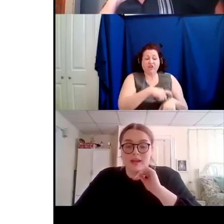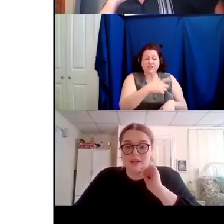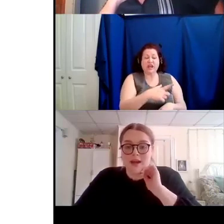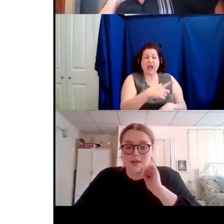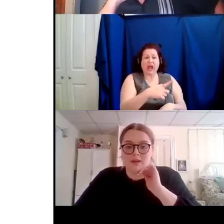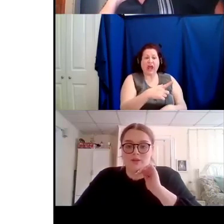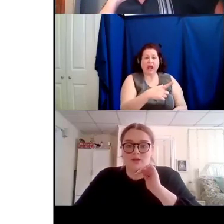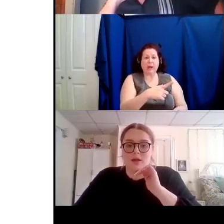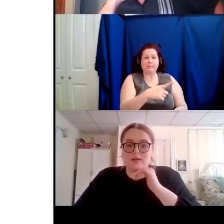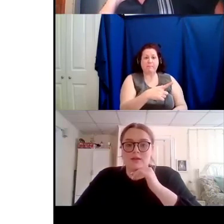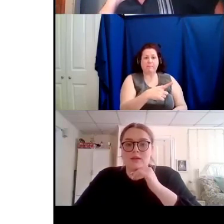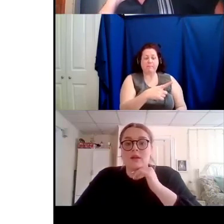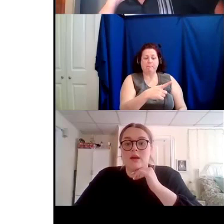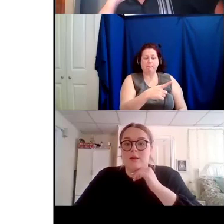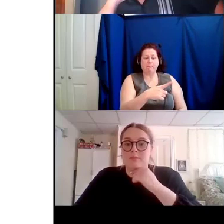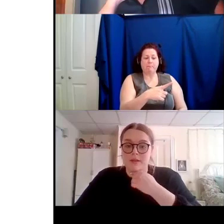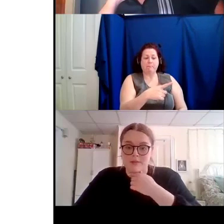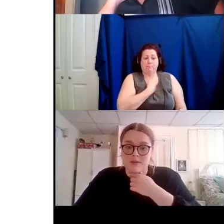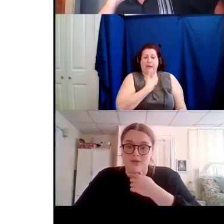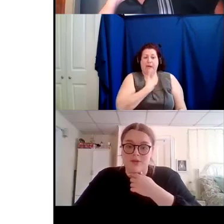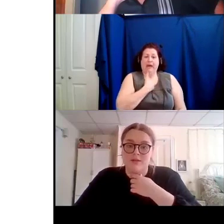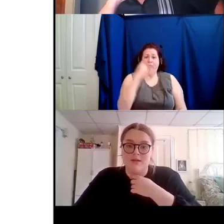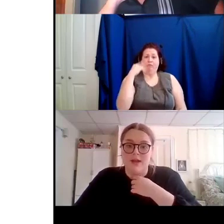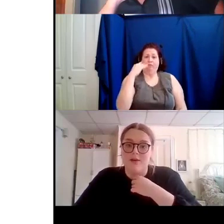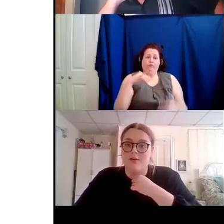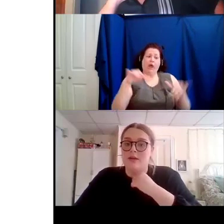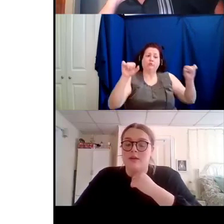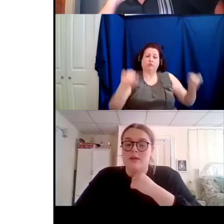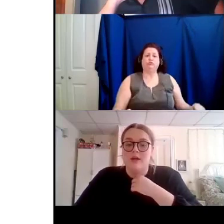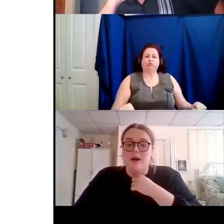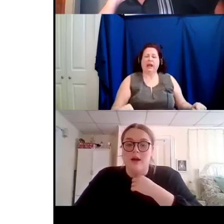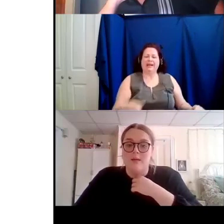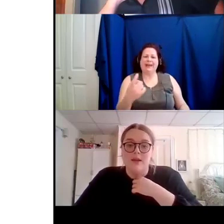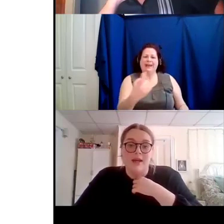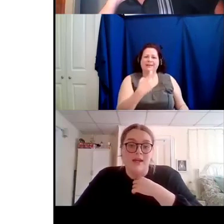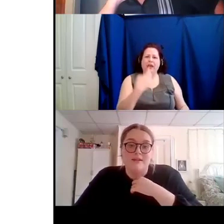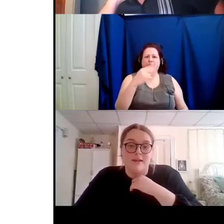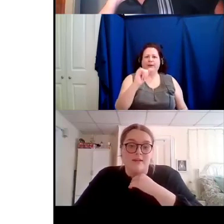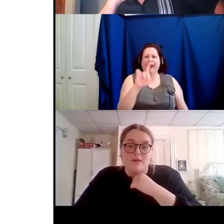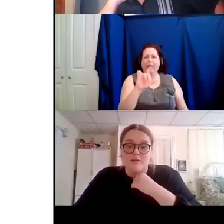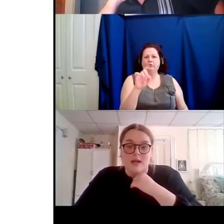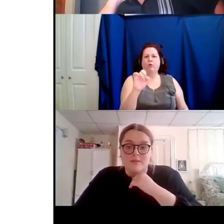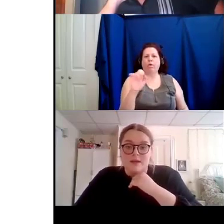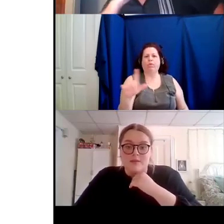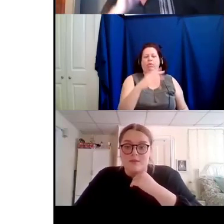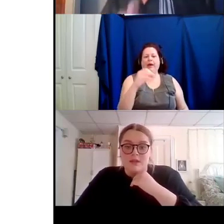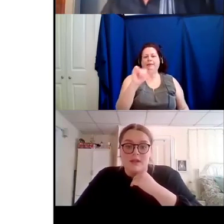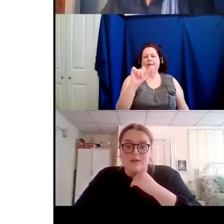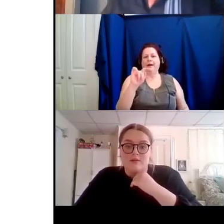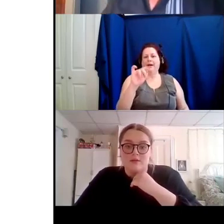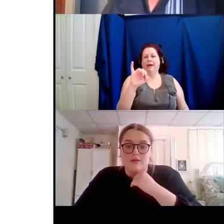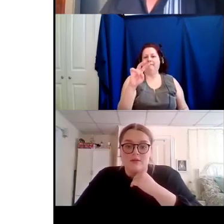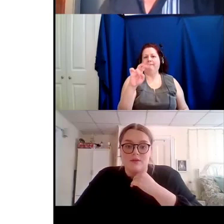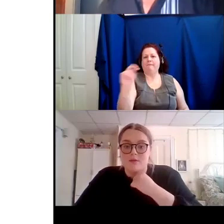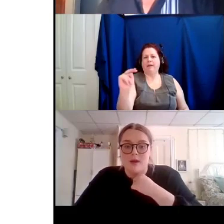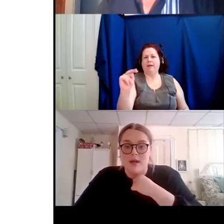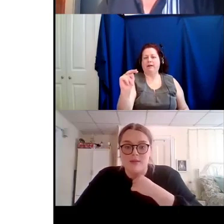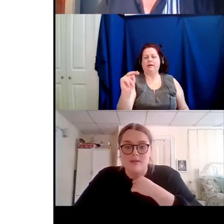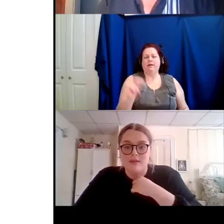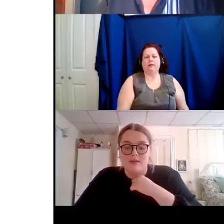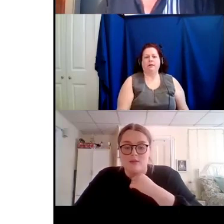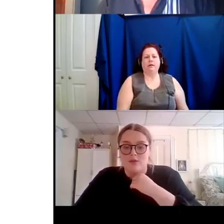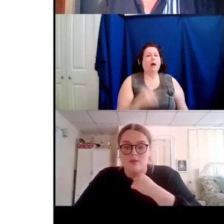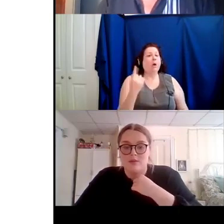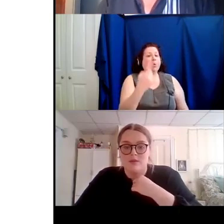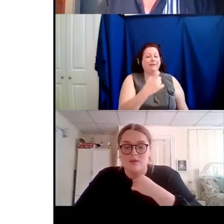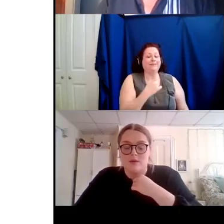Haldol and Ativan shots. I'm a peer specialist now, and I can say that in those times I was only given a restraint form